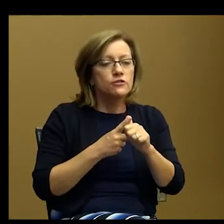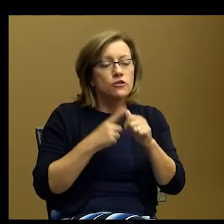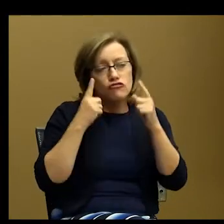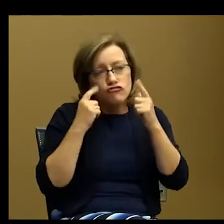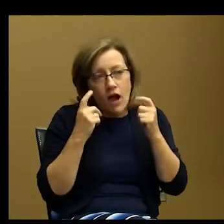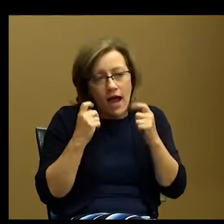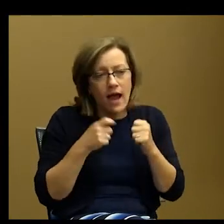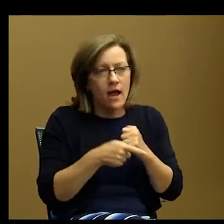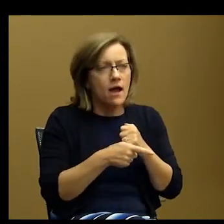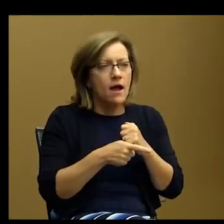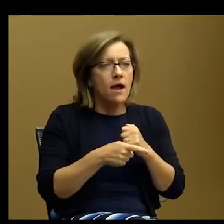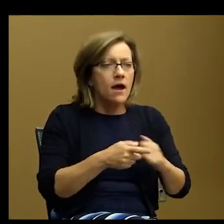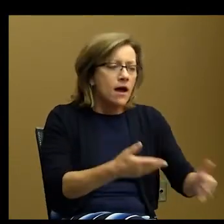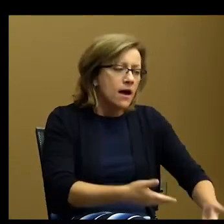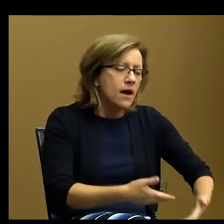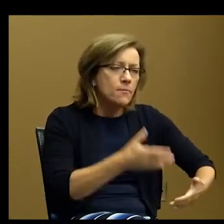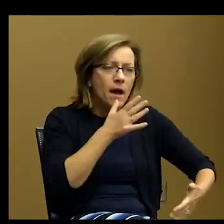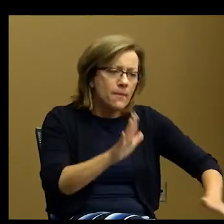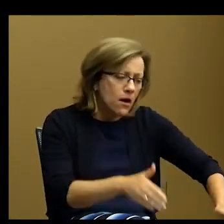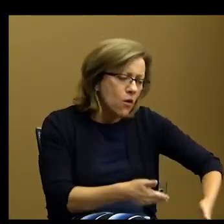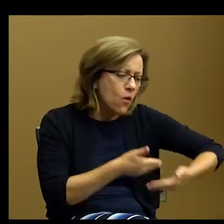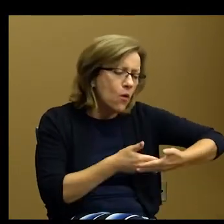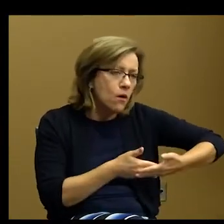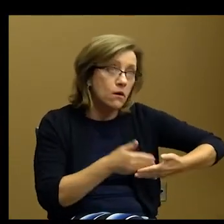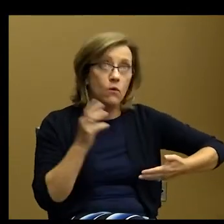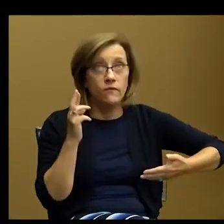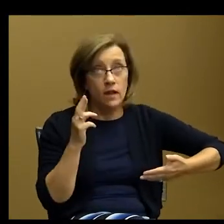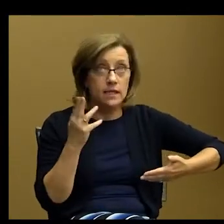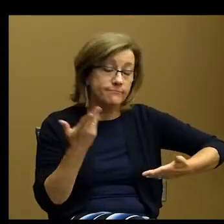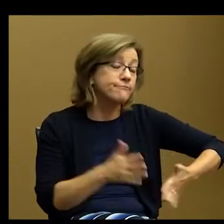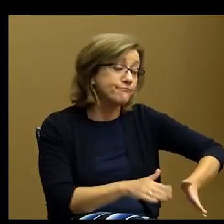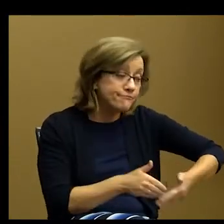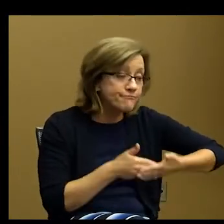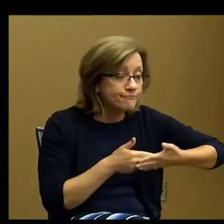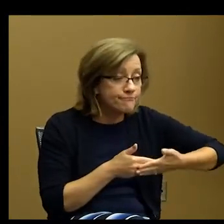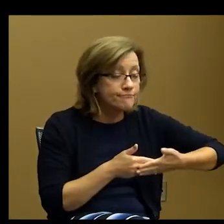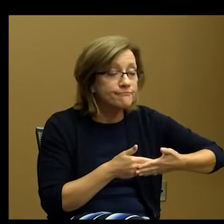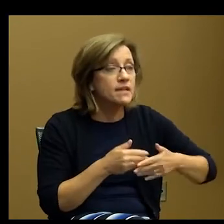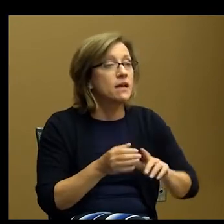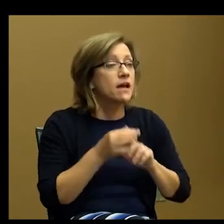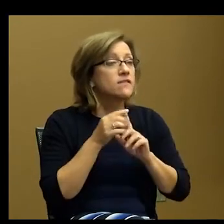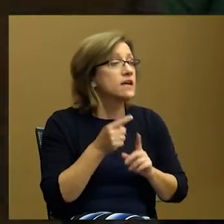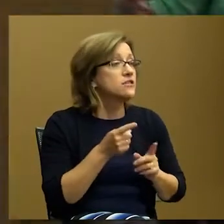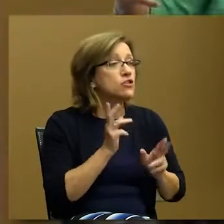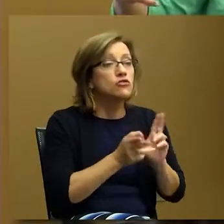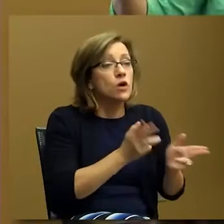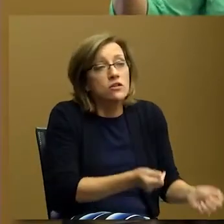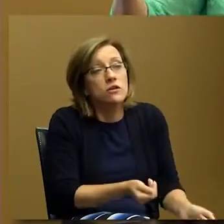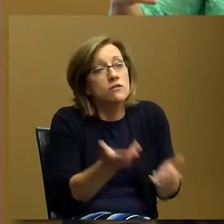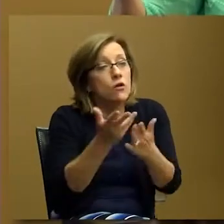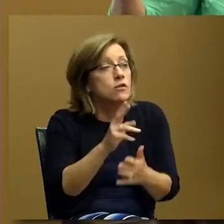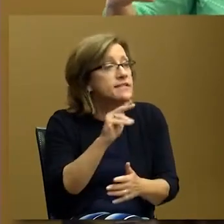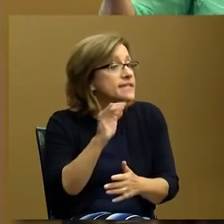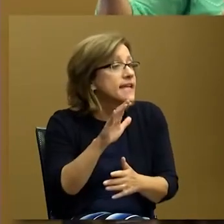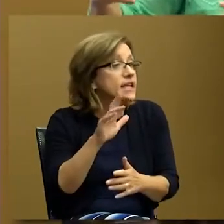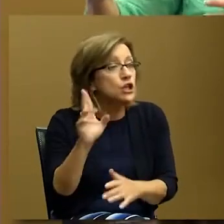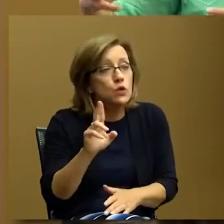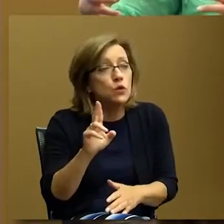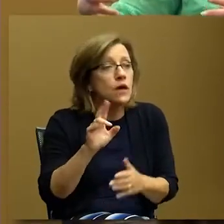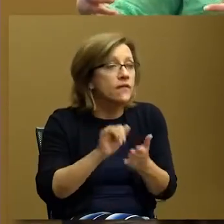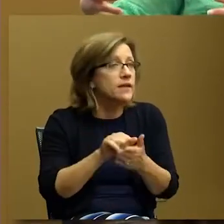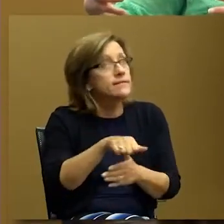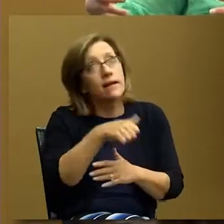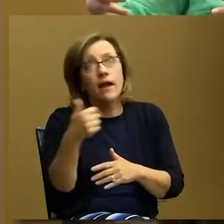cry the mama holds in the arms, hopefully. You know, unless they're rushed off to the NICU, and that's a whole